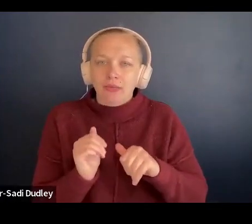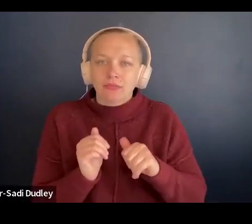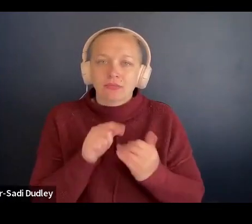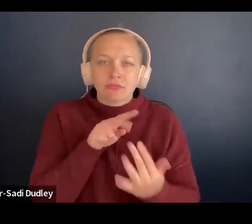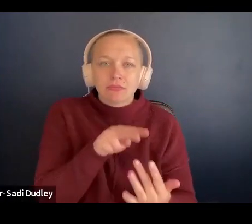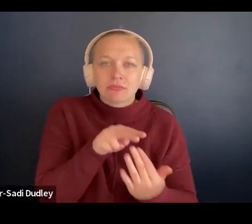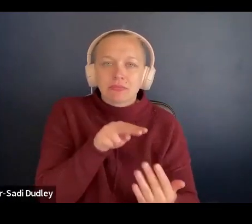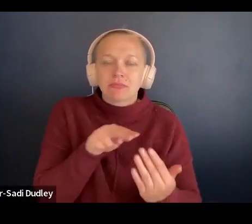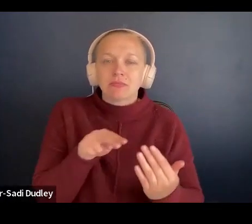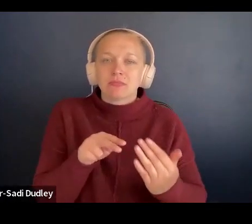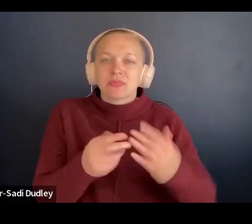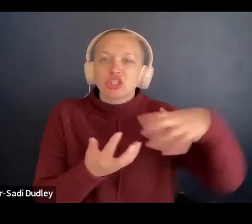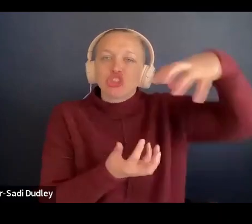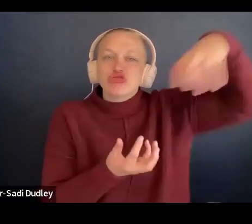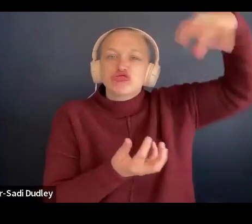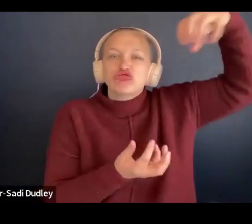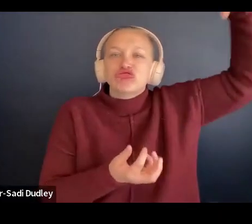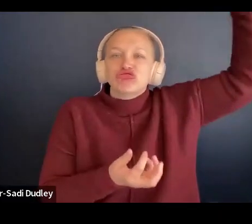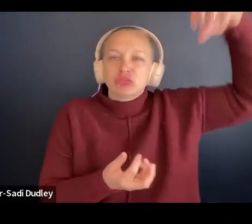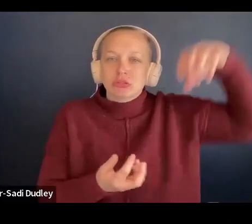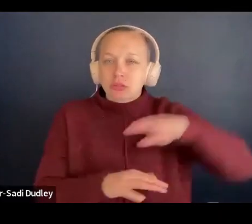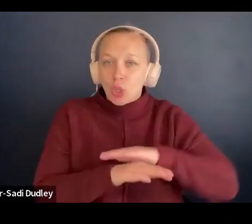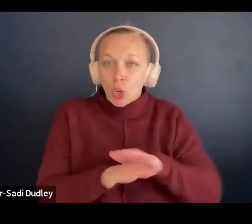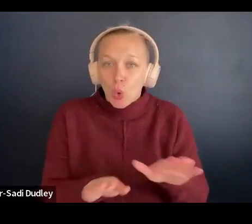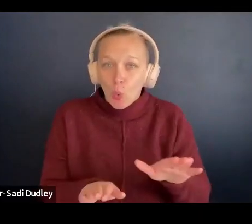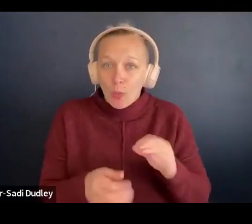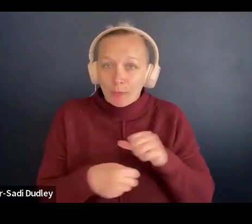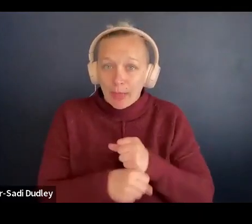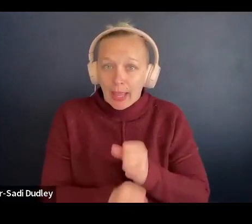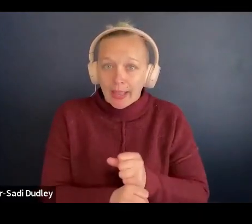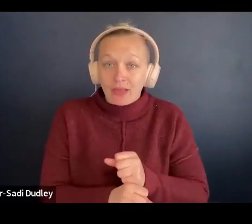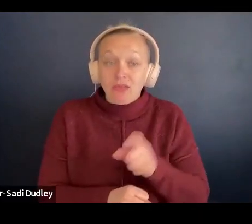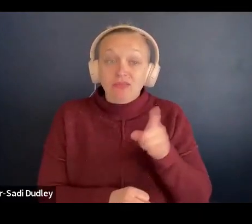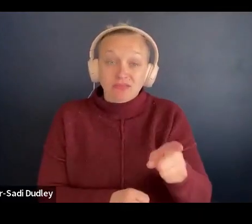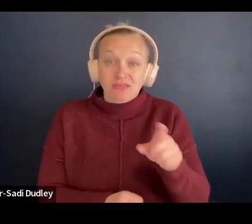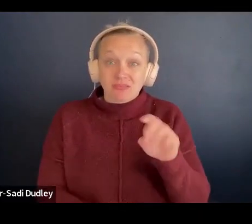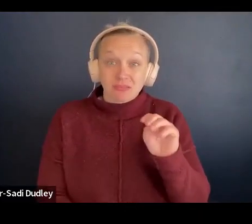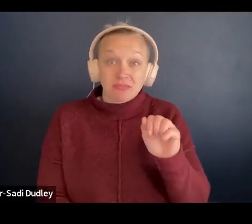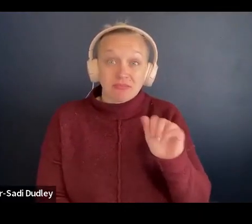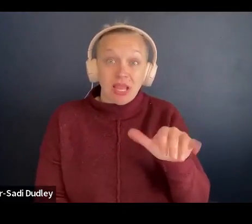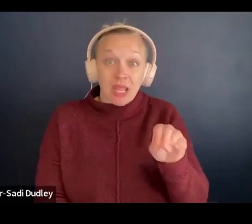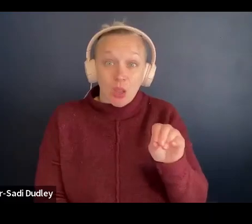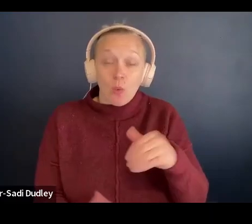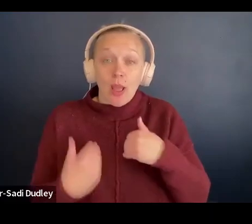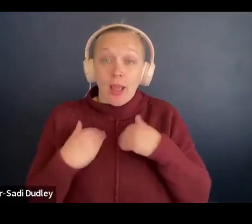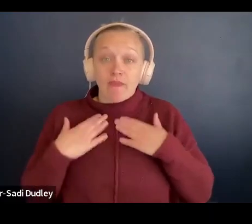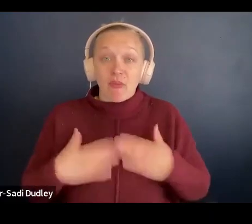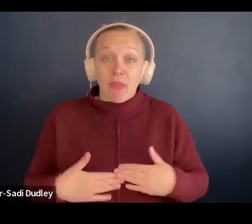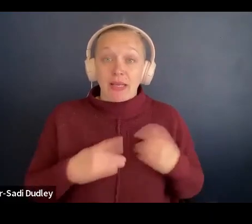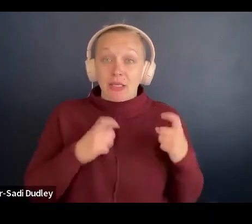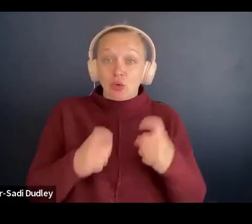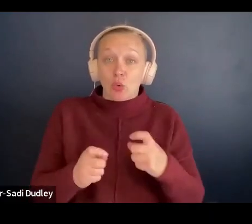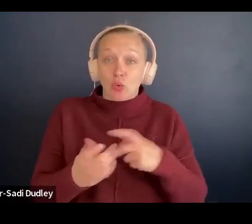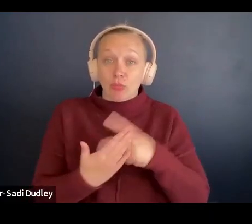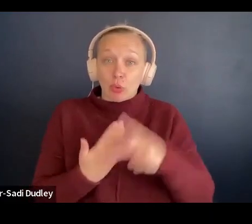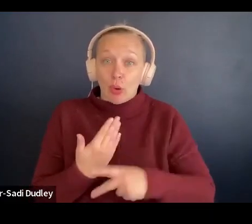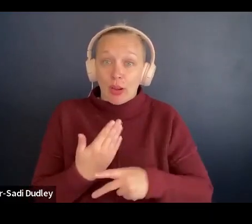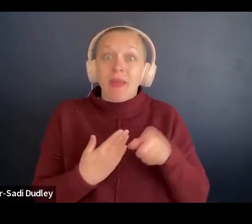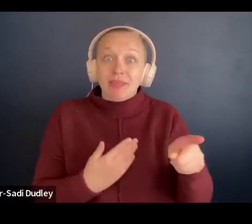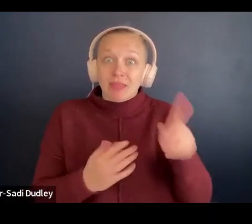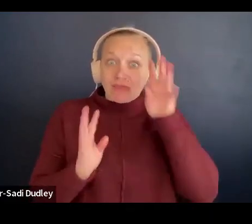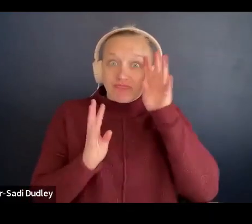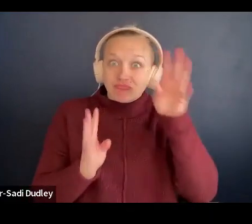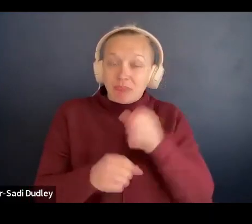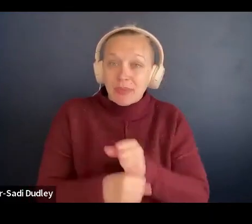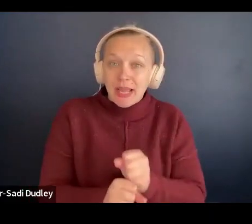no greenhouse gases created, and it was actually pioneered by the Mayo with their body donation program. So you can look for that. Some of the big